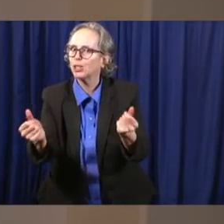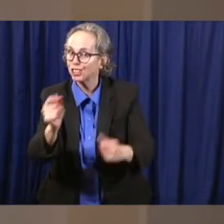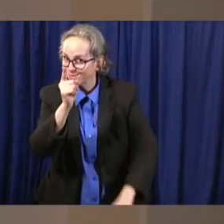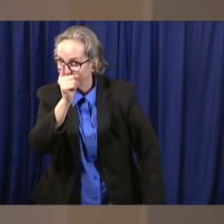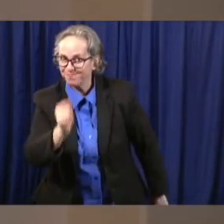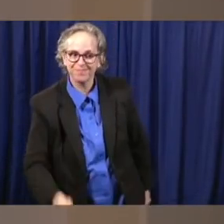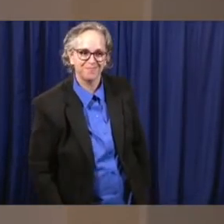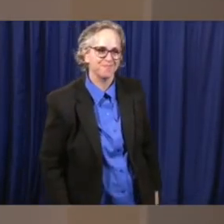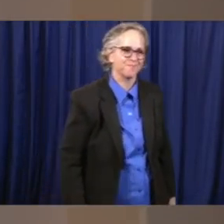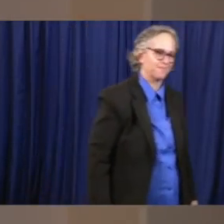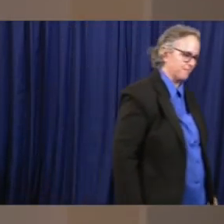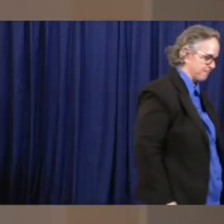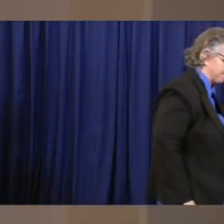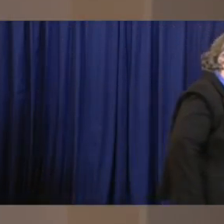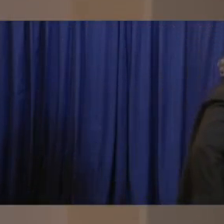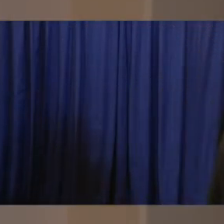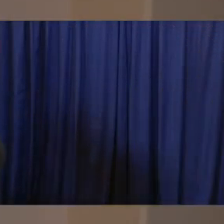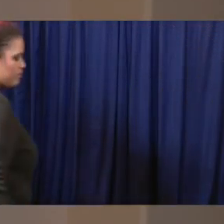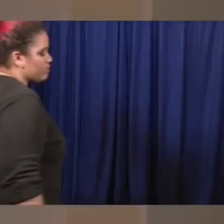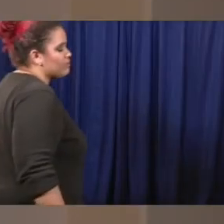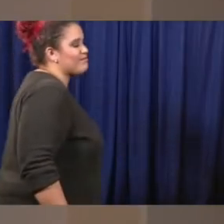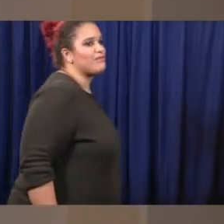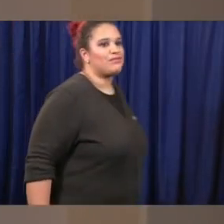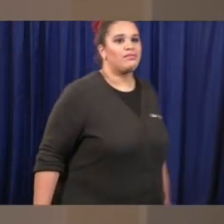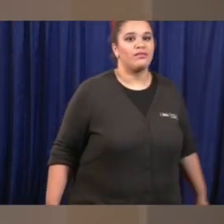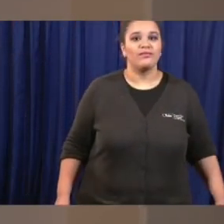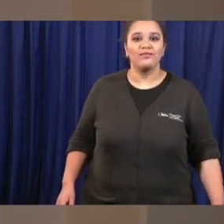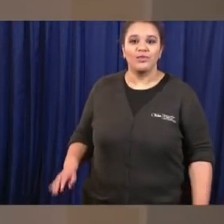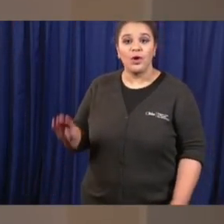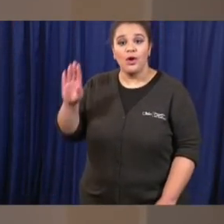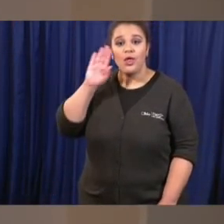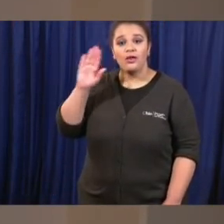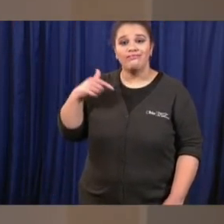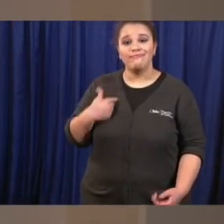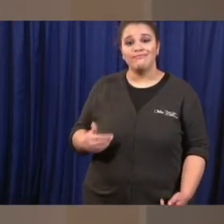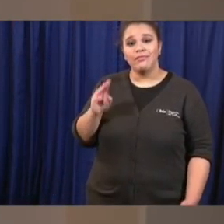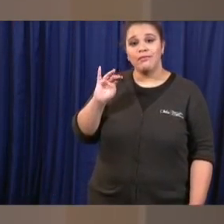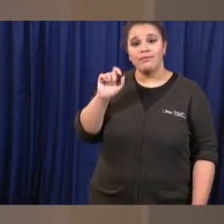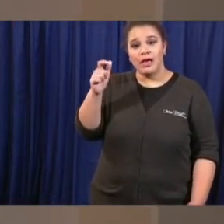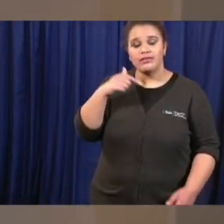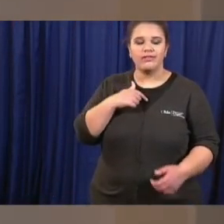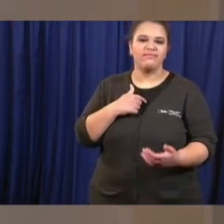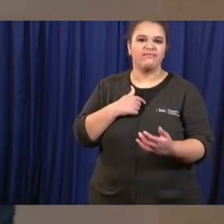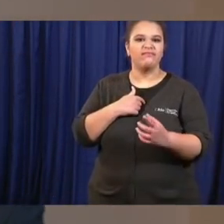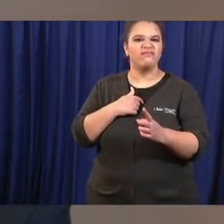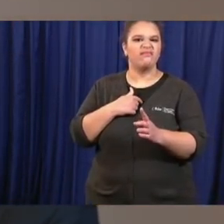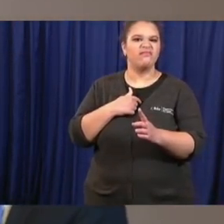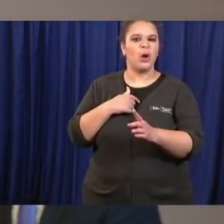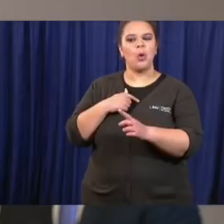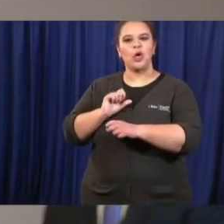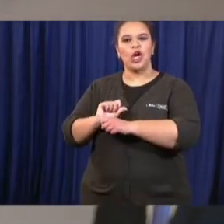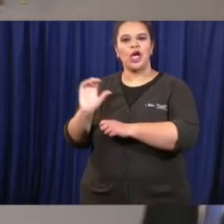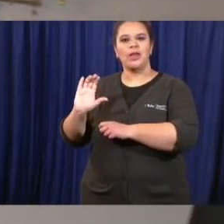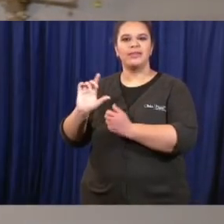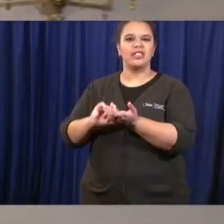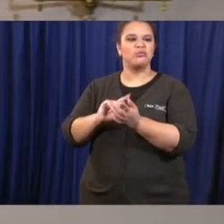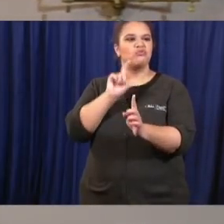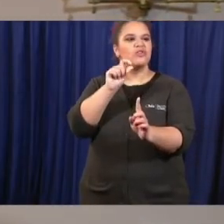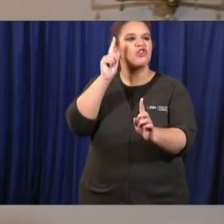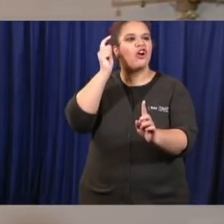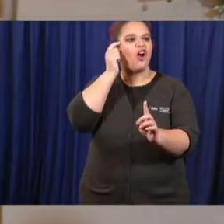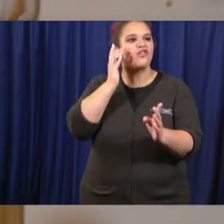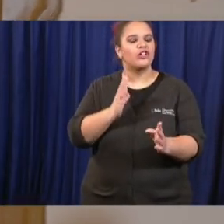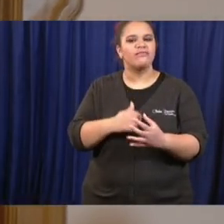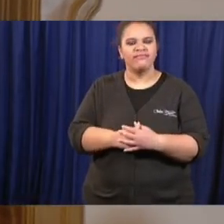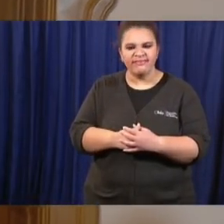Hi, Max Philby with the Columbus Dispatch. For the governor, we have heard from prison workers up in Marion who are